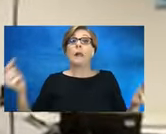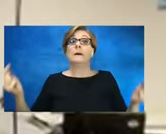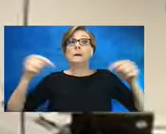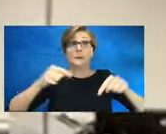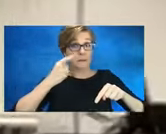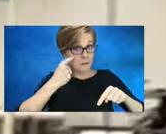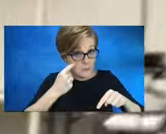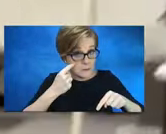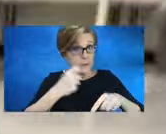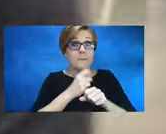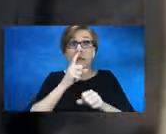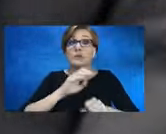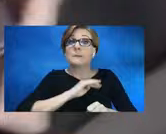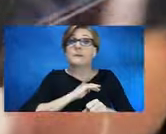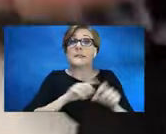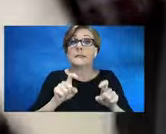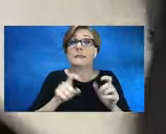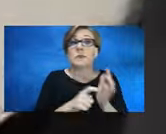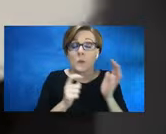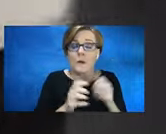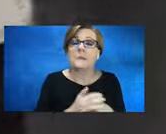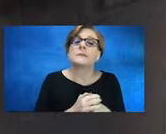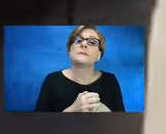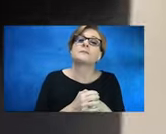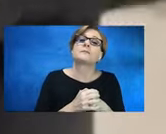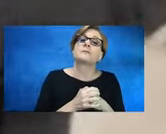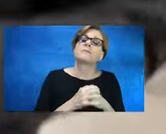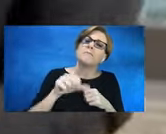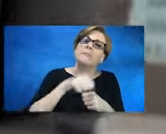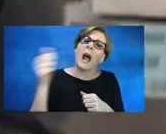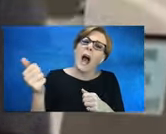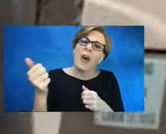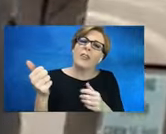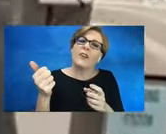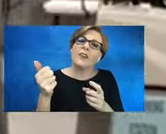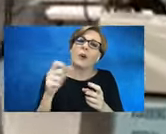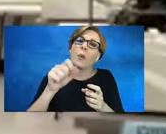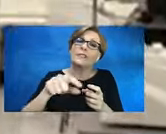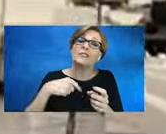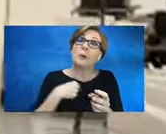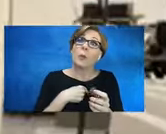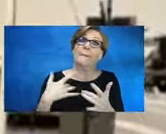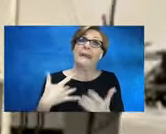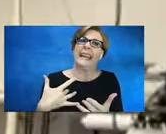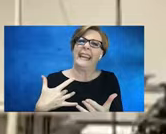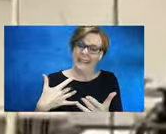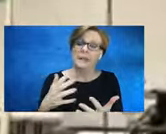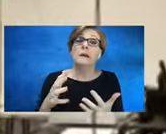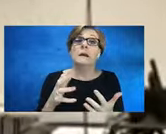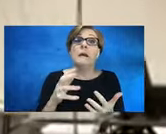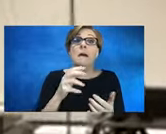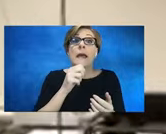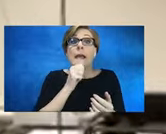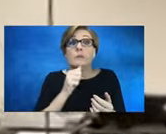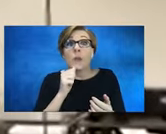requirements. One of the other items that we get questioned about is, does Arizona and Maricopa County use paper ballots? And